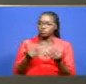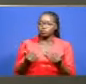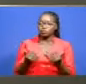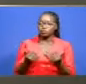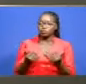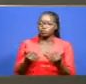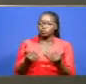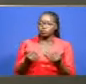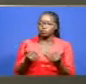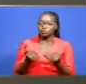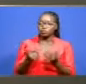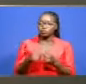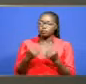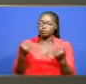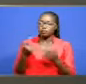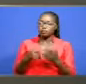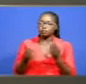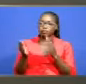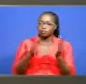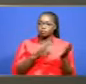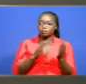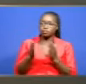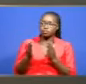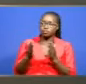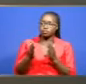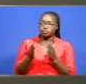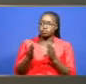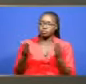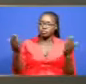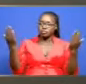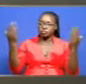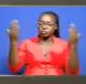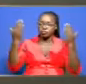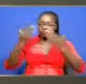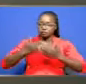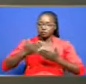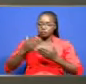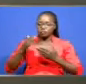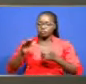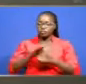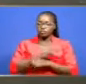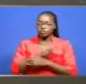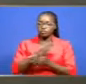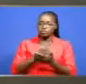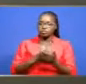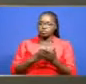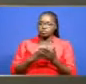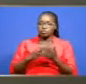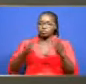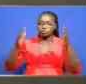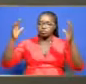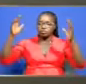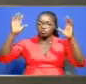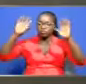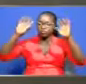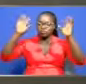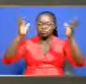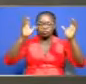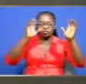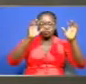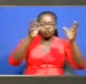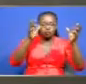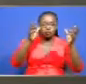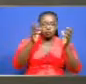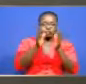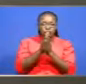in the weather update. And tonight, most parts of the country have been covered with partly cloudy conditions, save